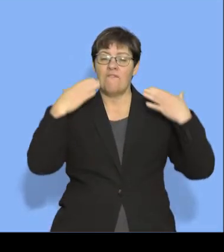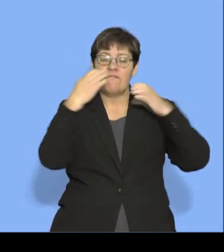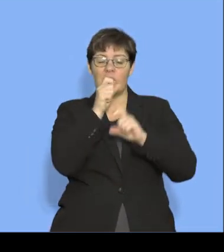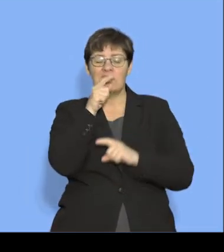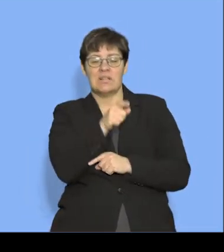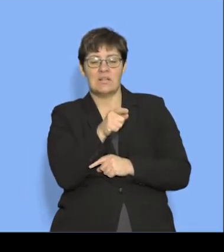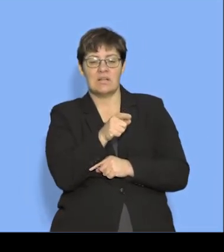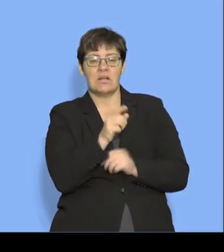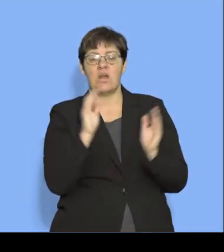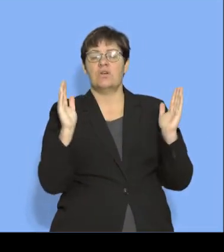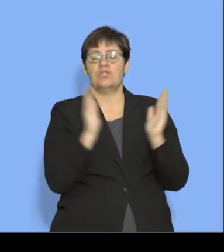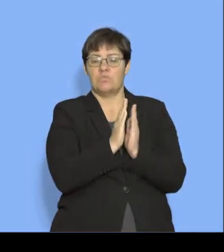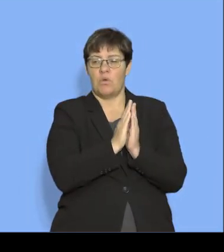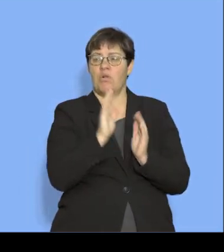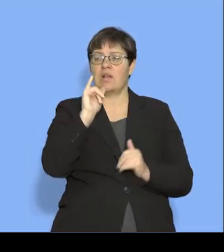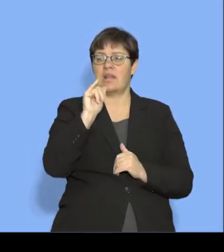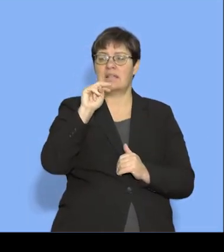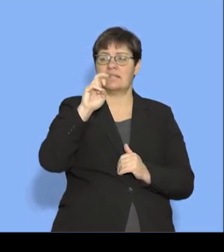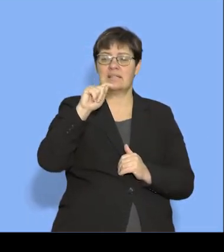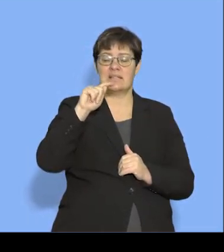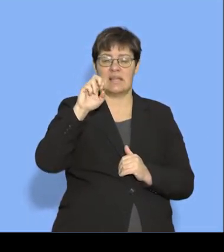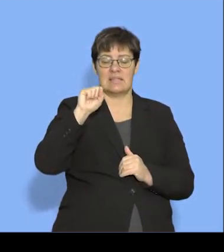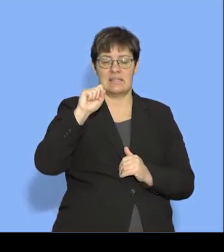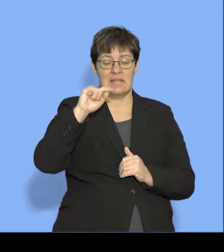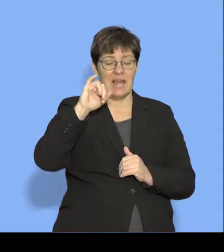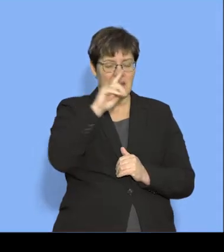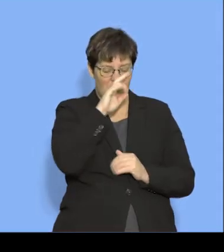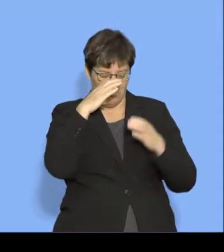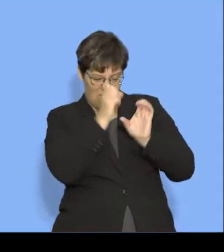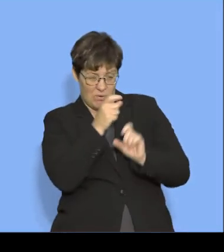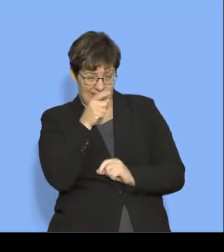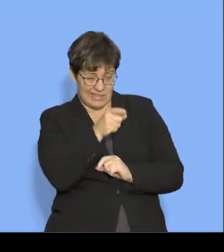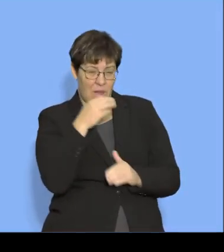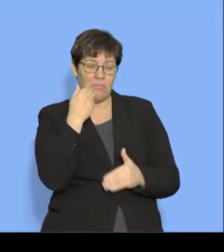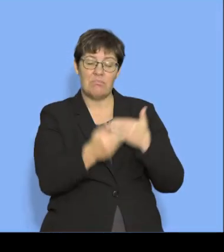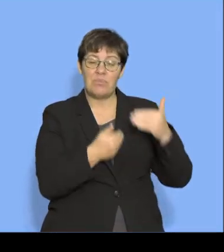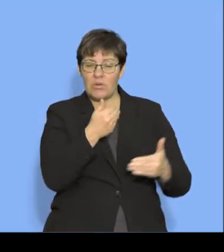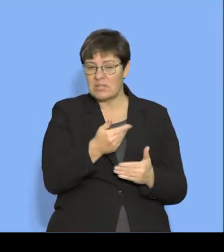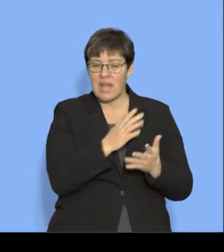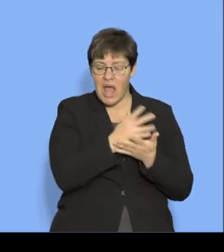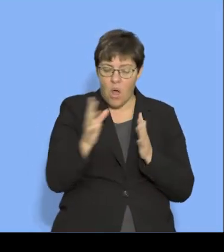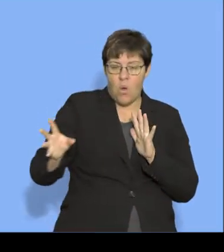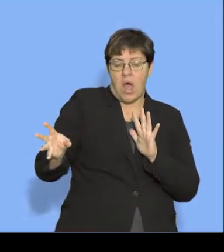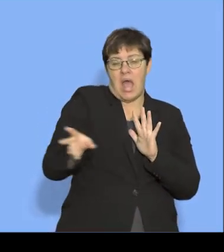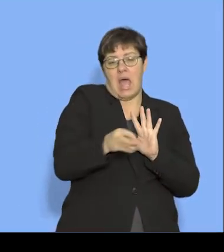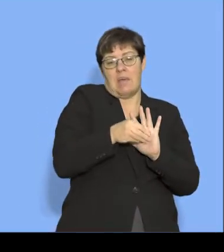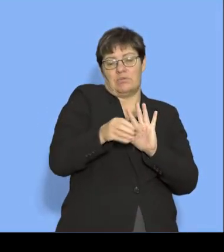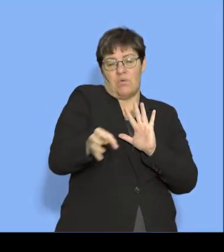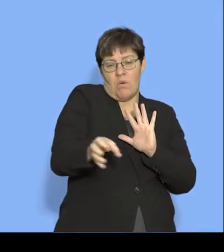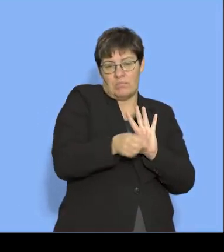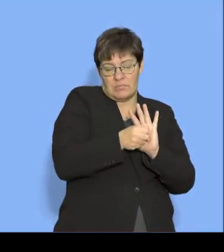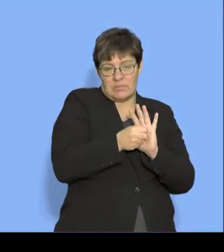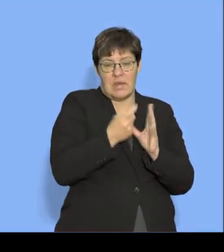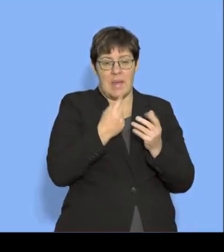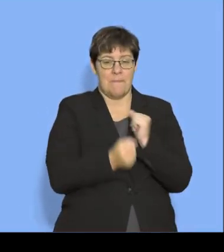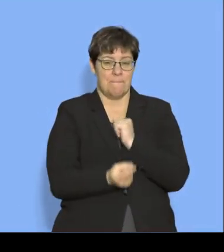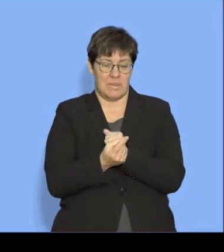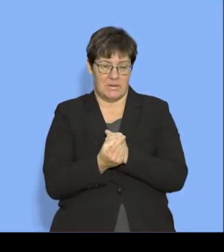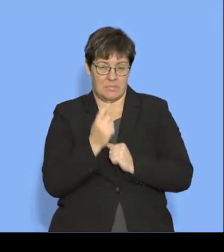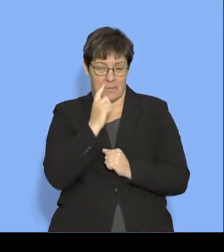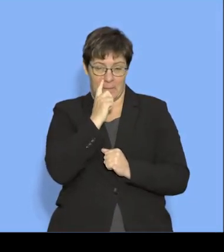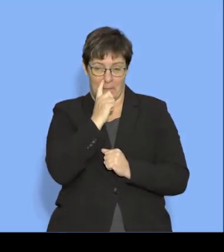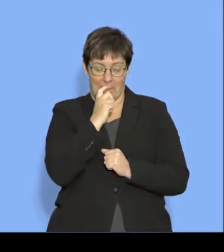Let's focus specifically on the small intestine, because that is where we're going with today. We're going to look at the process of how absorption takes place.